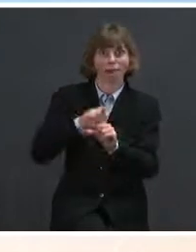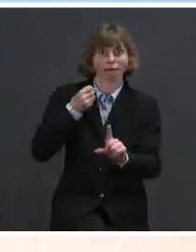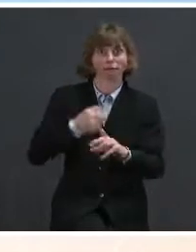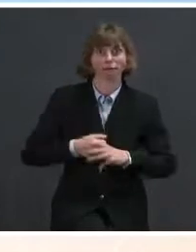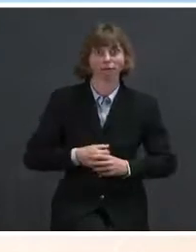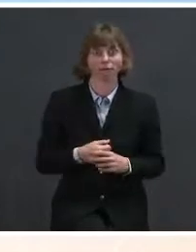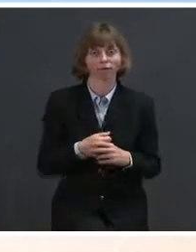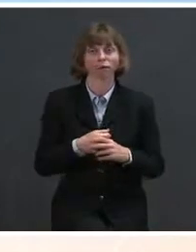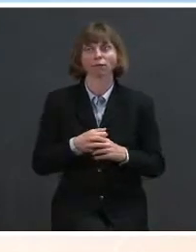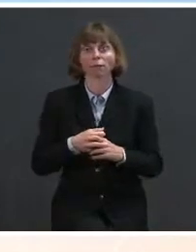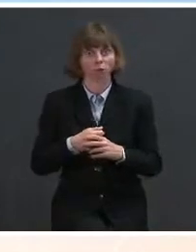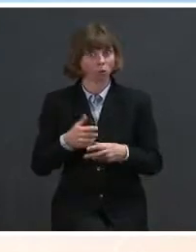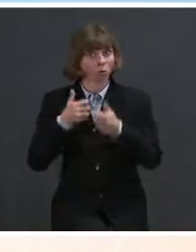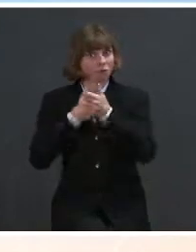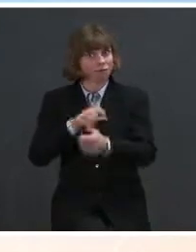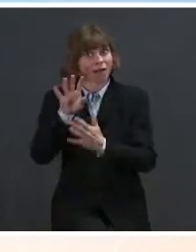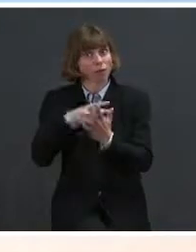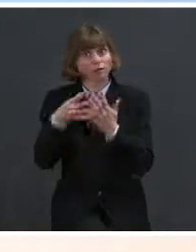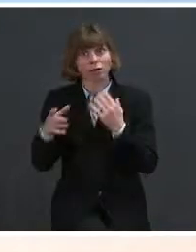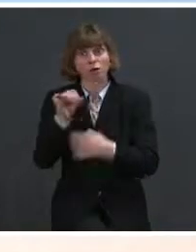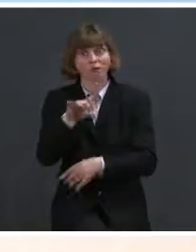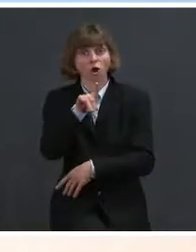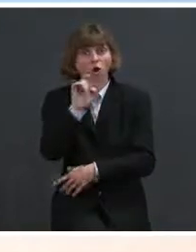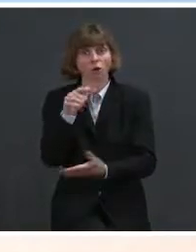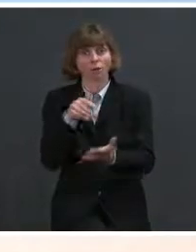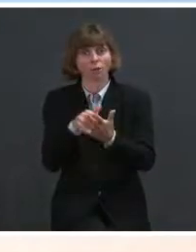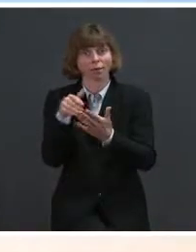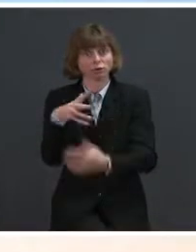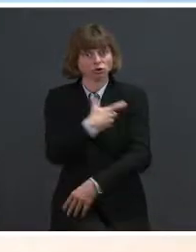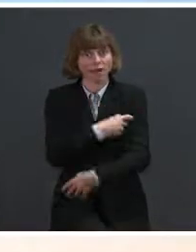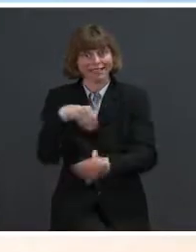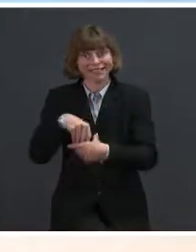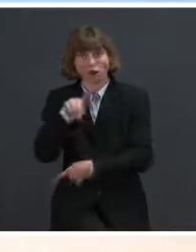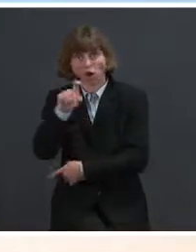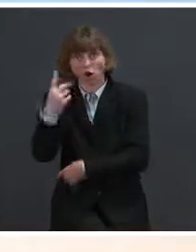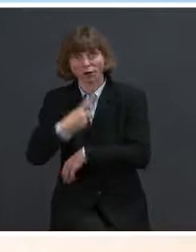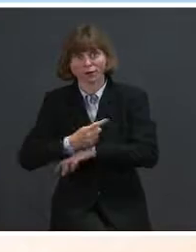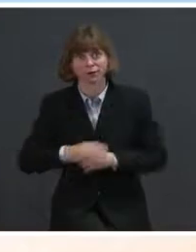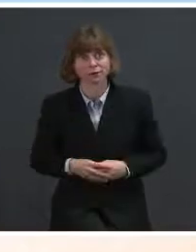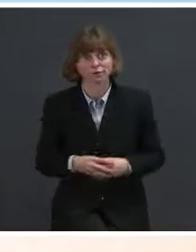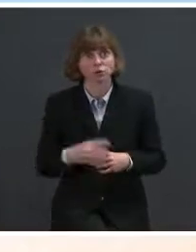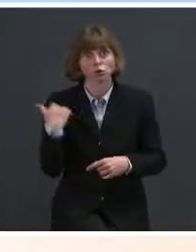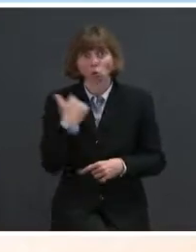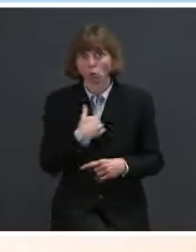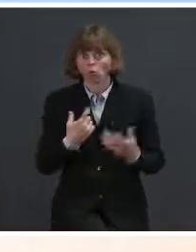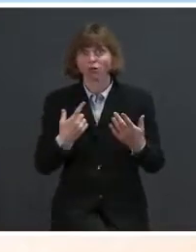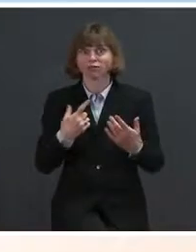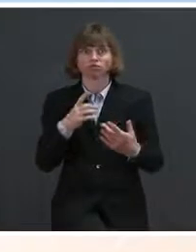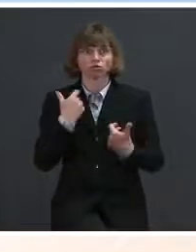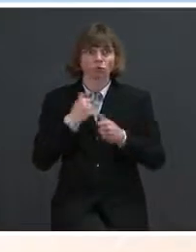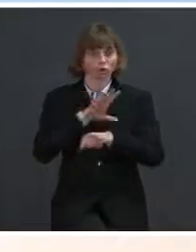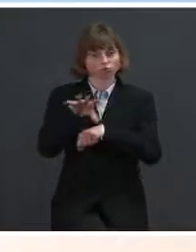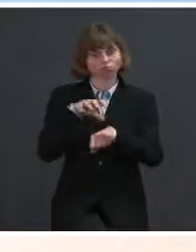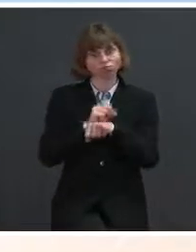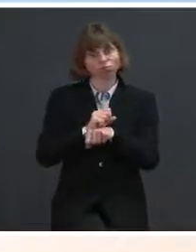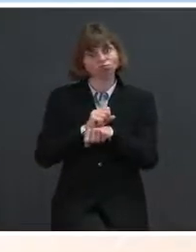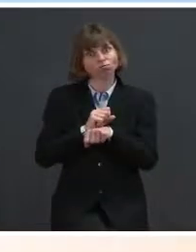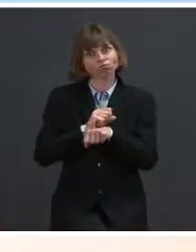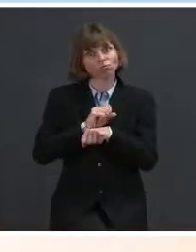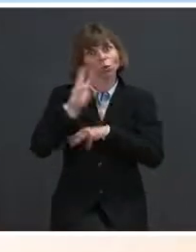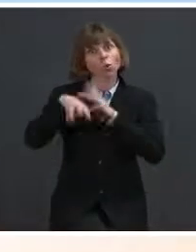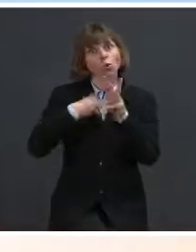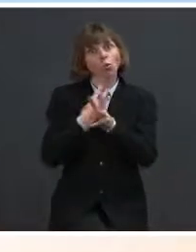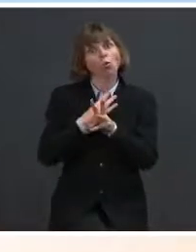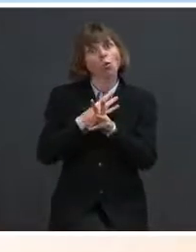million shots in 100 days. We've launched a bold effort to secure our critical supply chains. We've reclaimed our place in